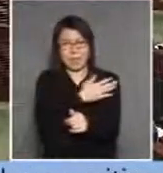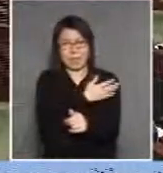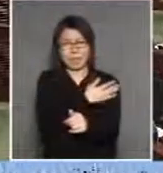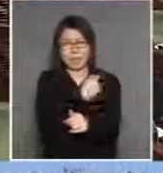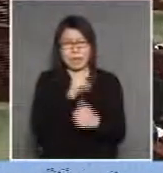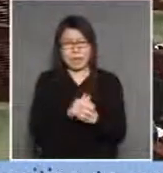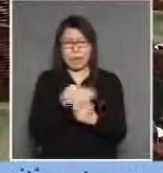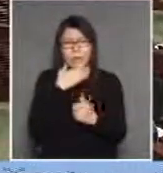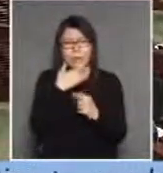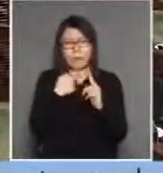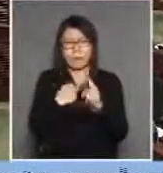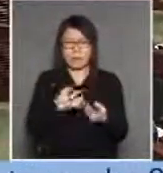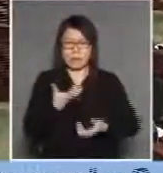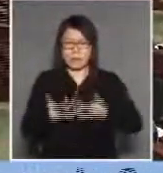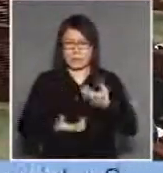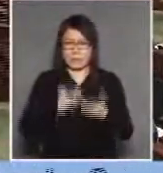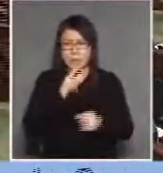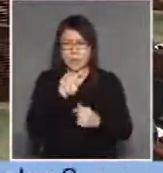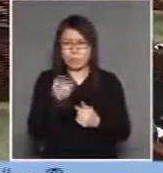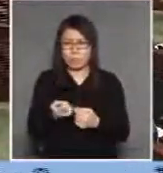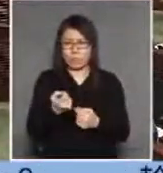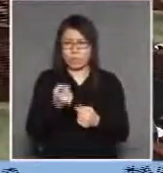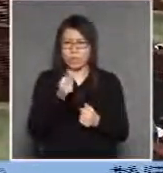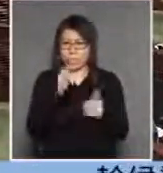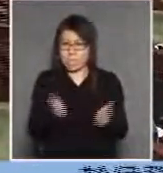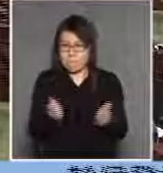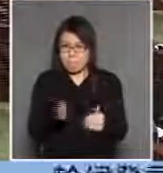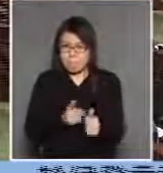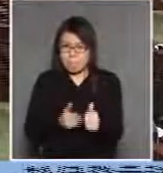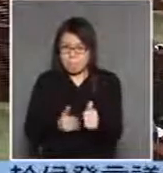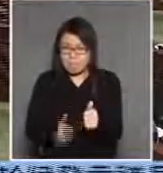for political mission or